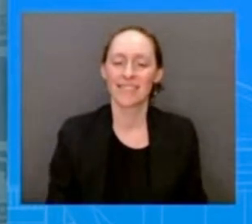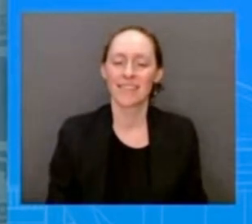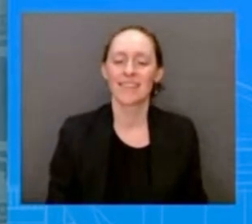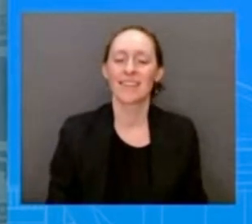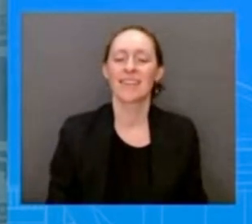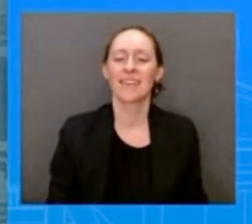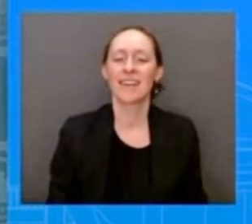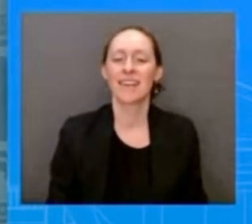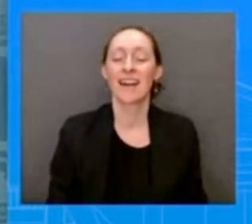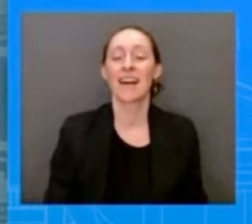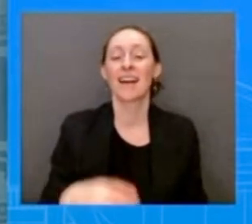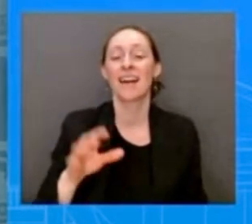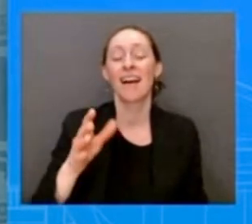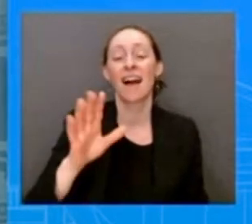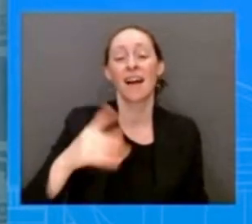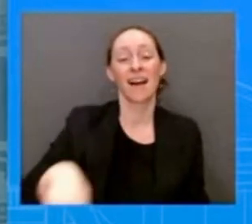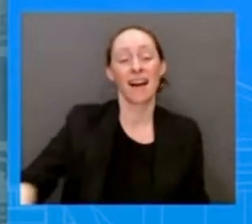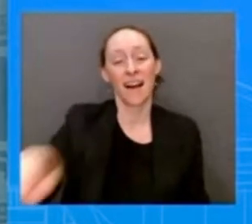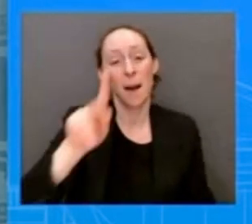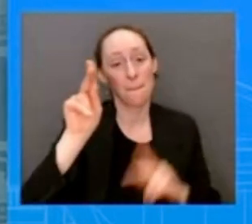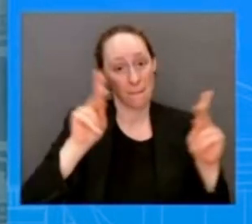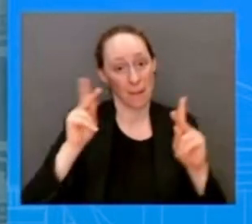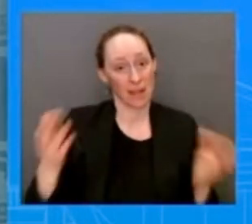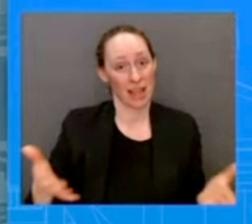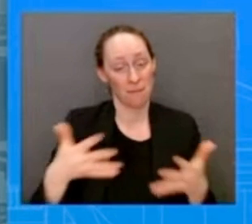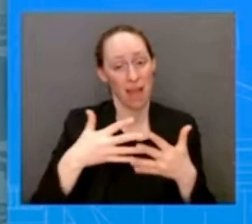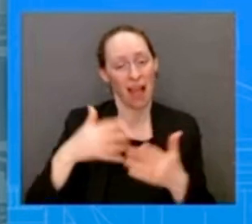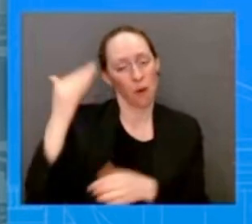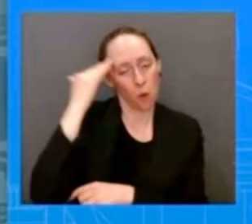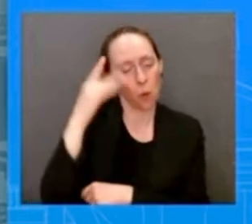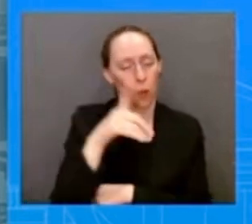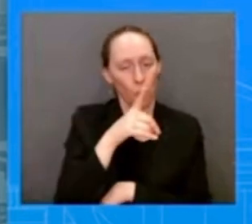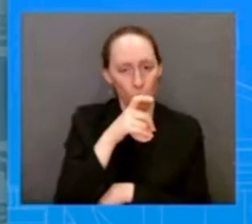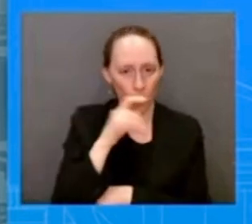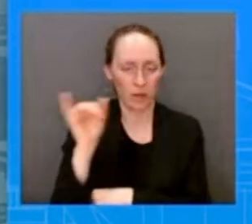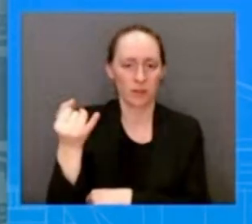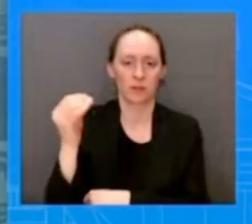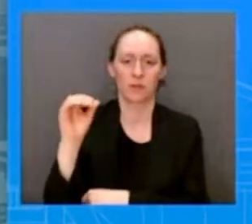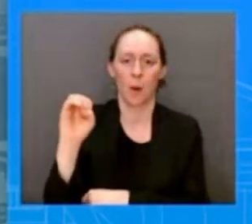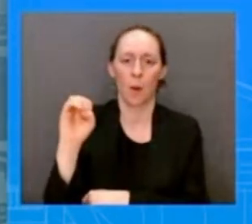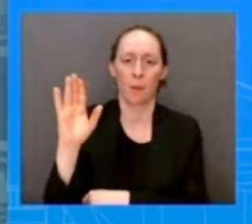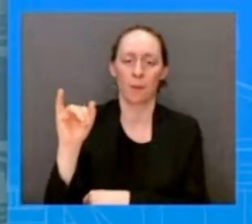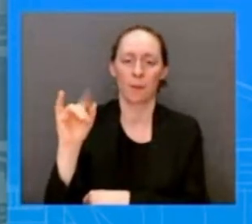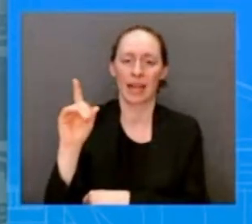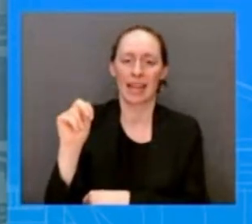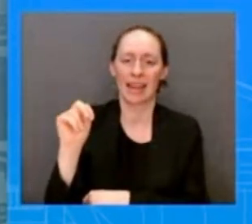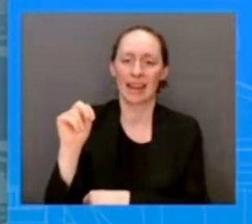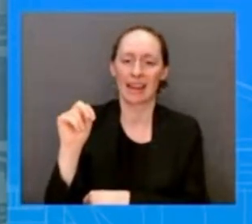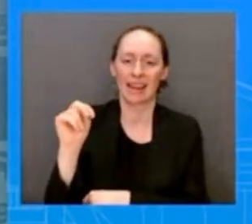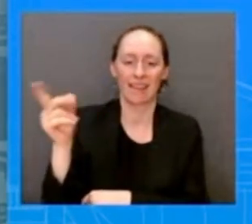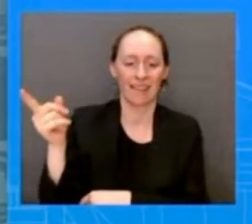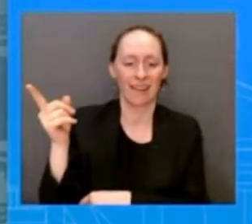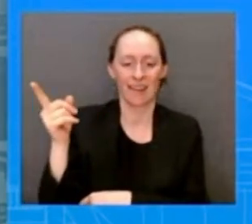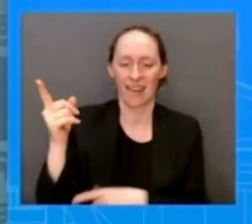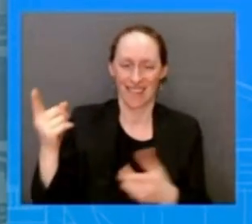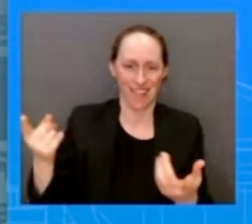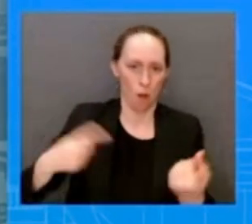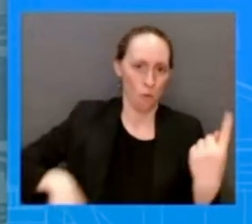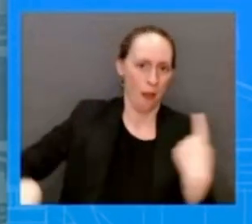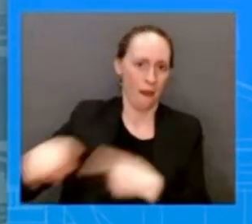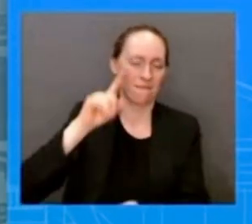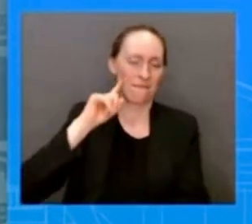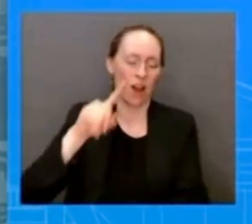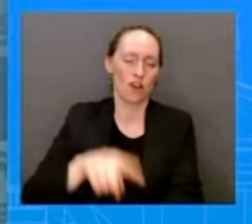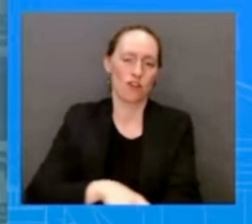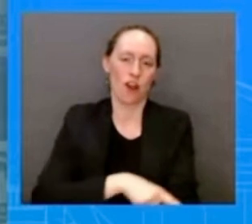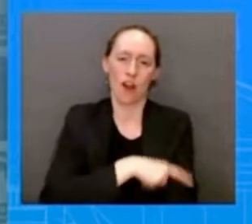is. He's been around for some time, right? They fundamentally know who he is as a person. The